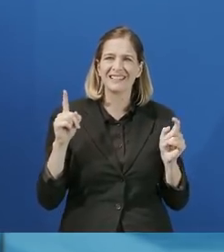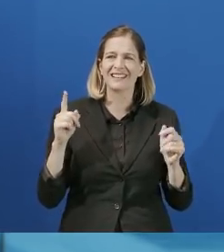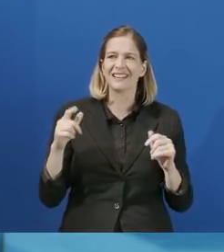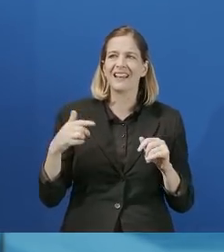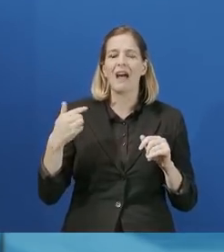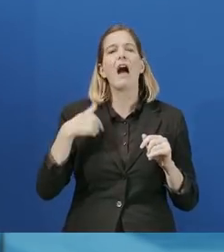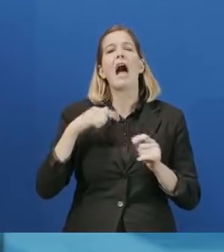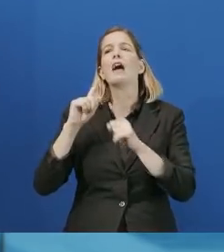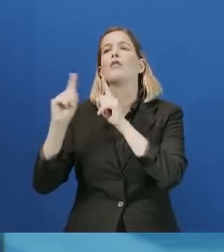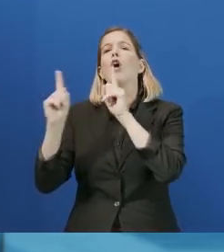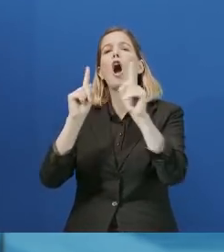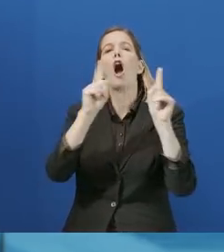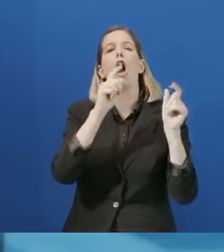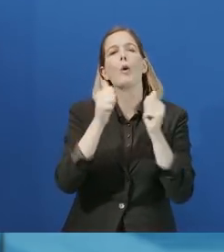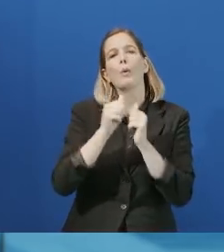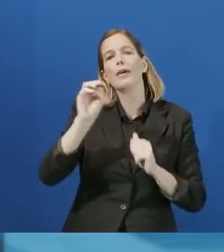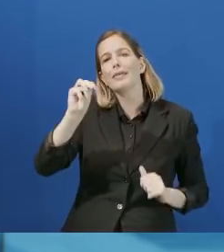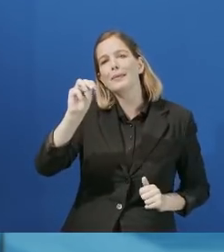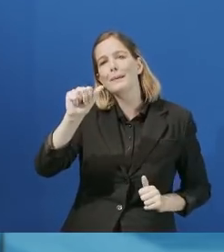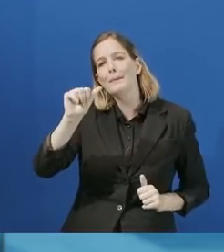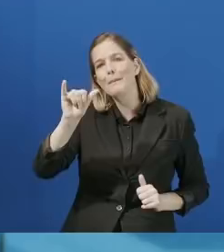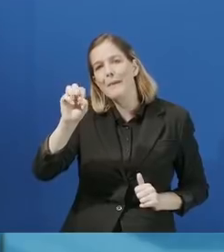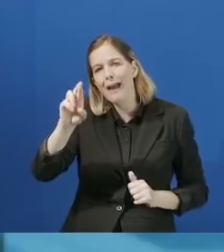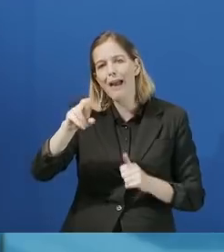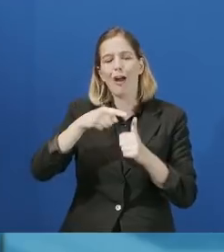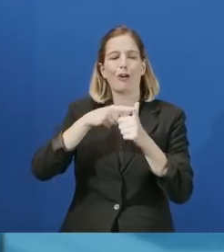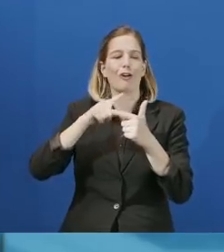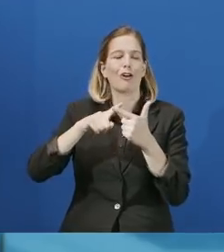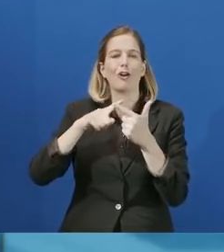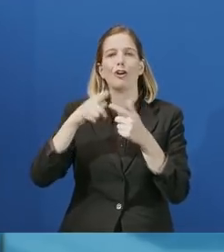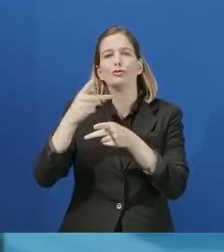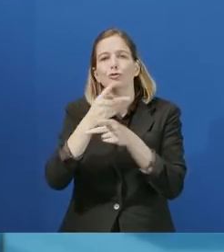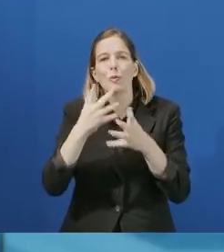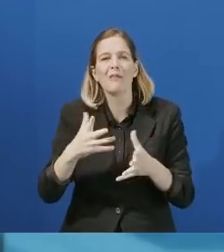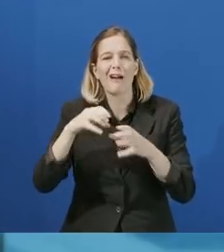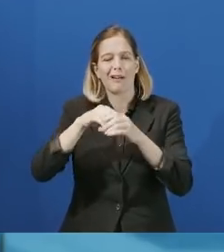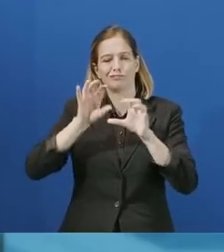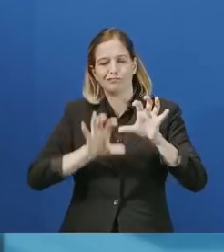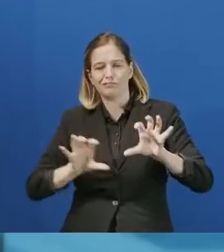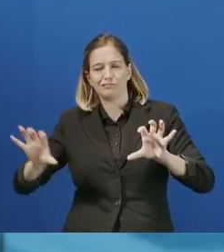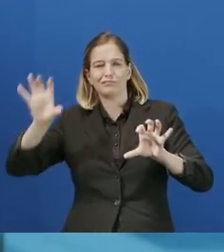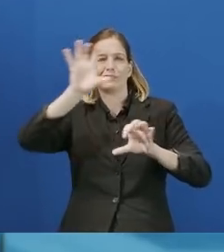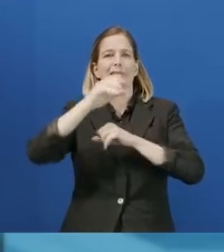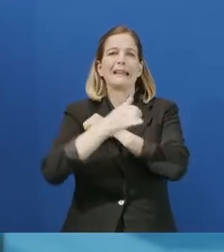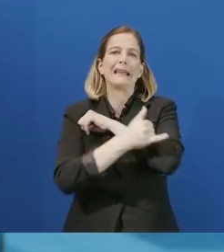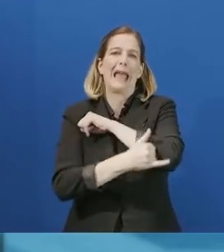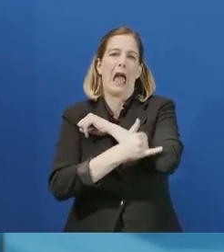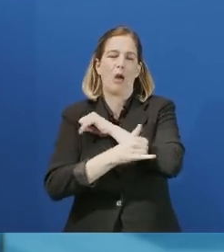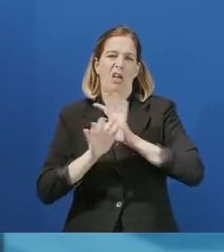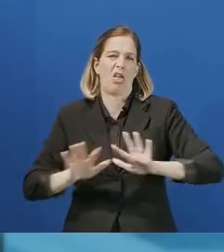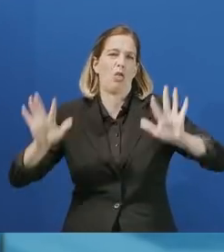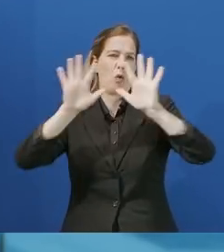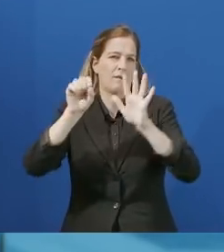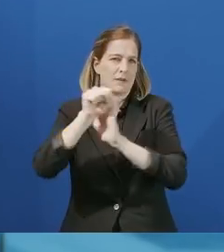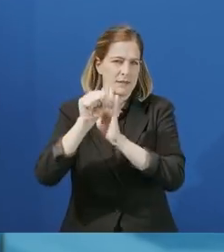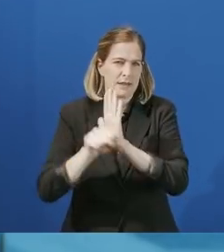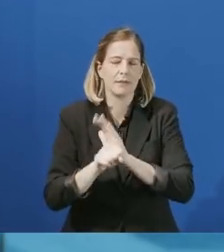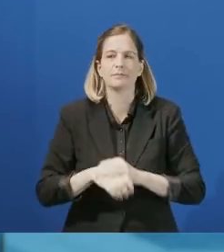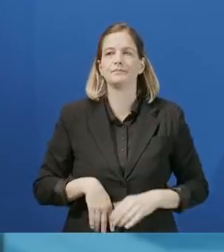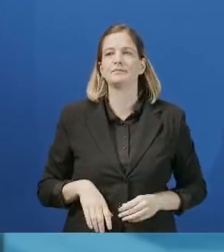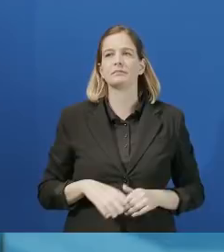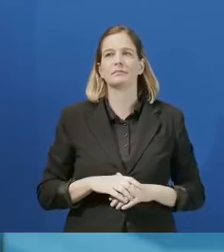to supervisors. And yet you want a one-size-fits-all for Arizona. I mean, Wilcox is different than